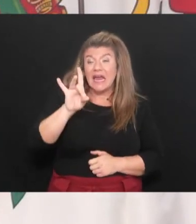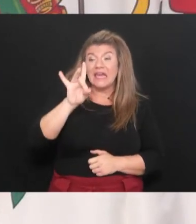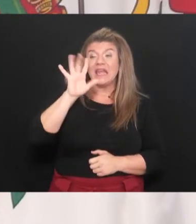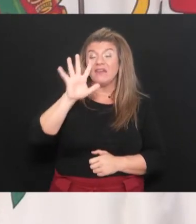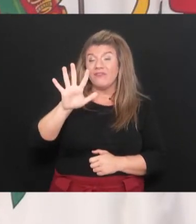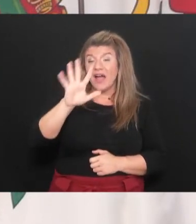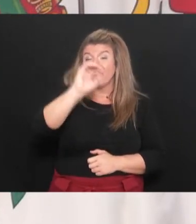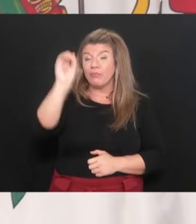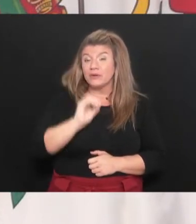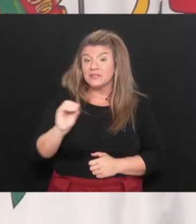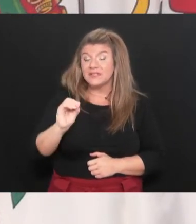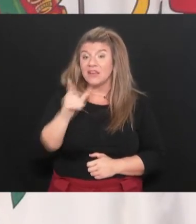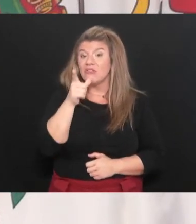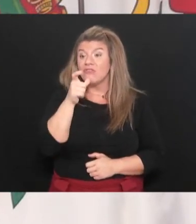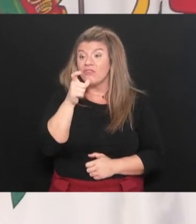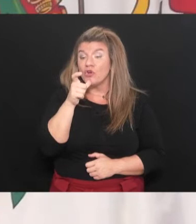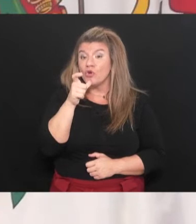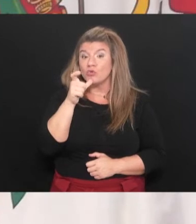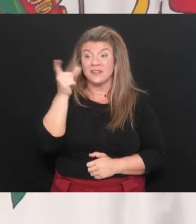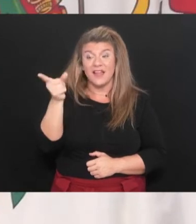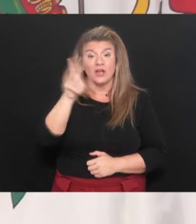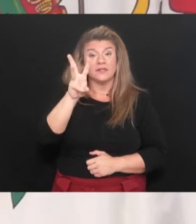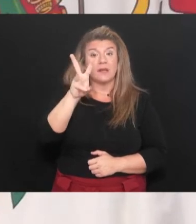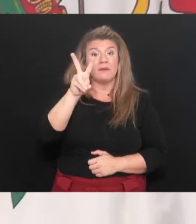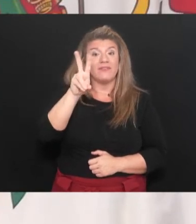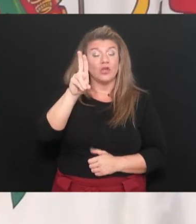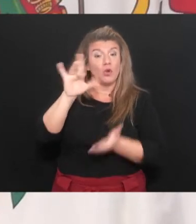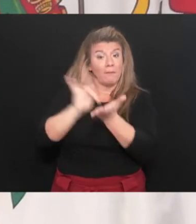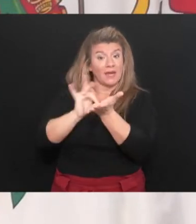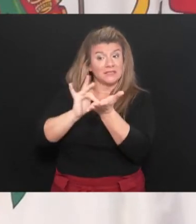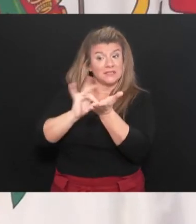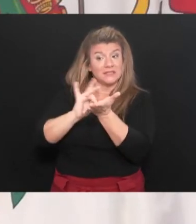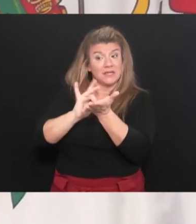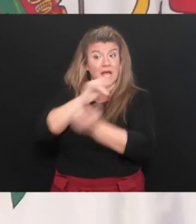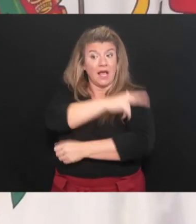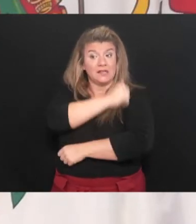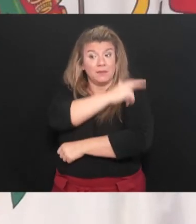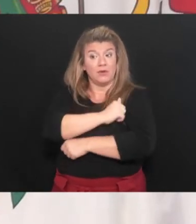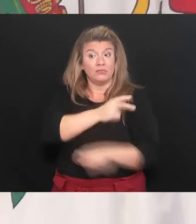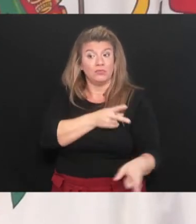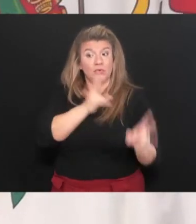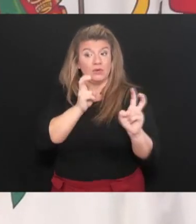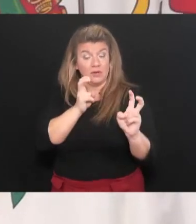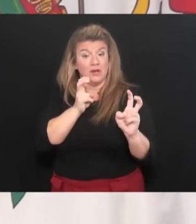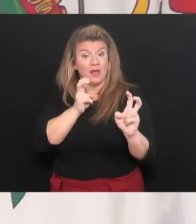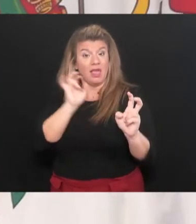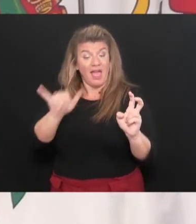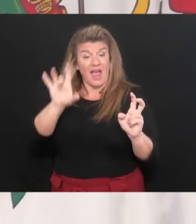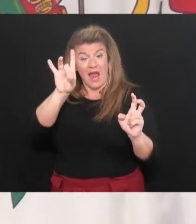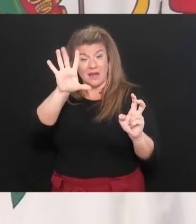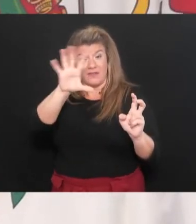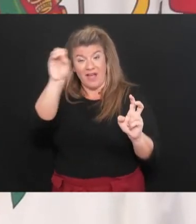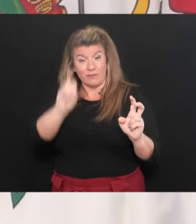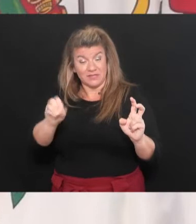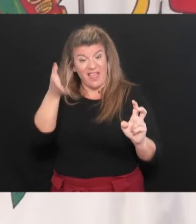85% of those that are in the WVU medicine, arena that are